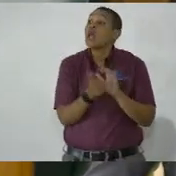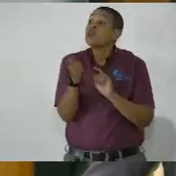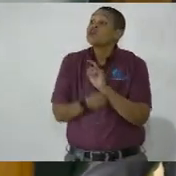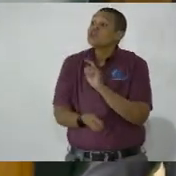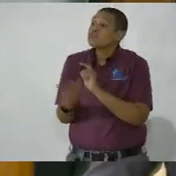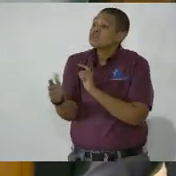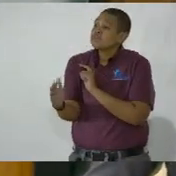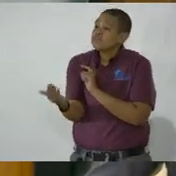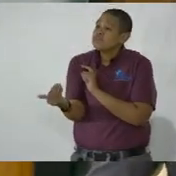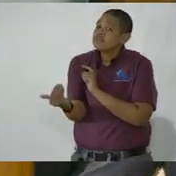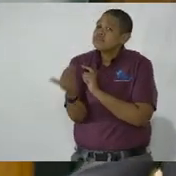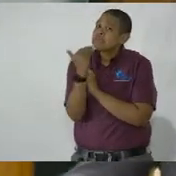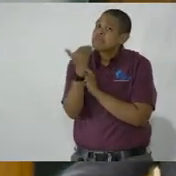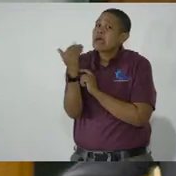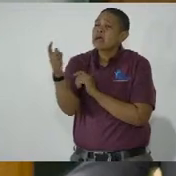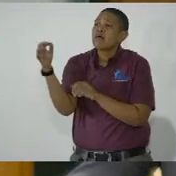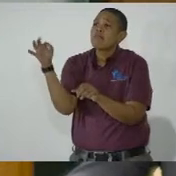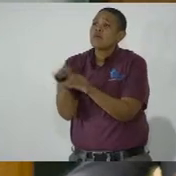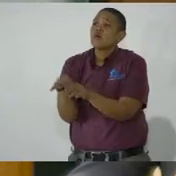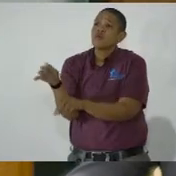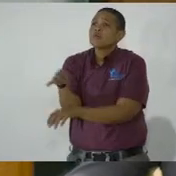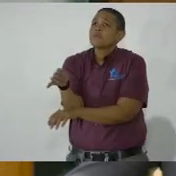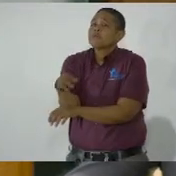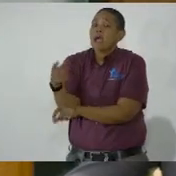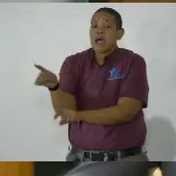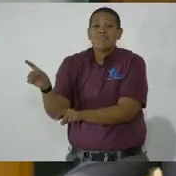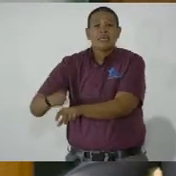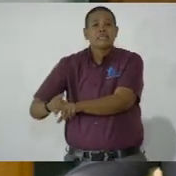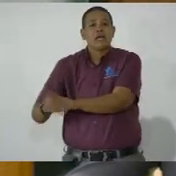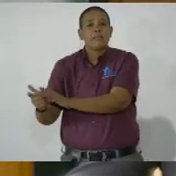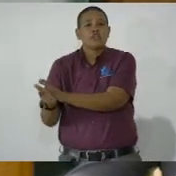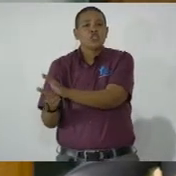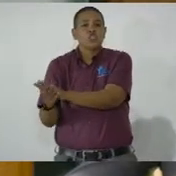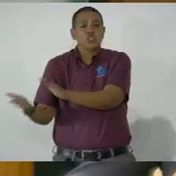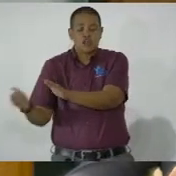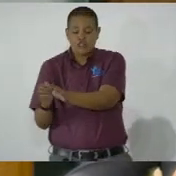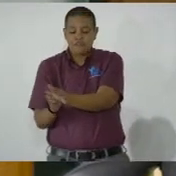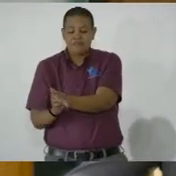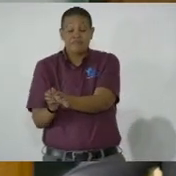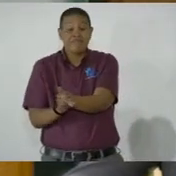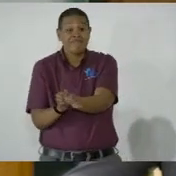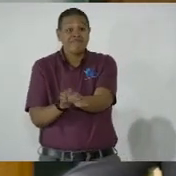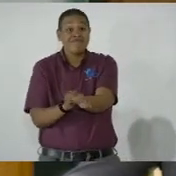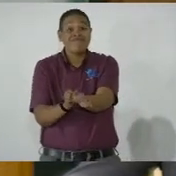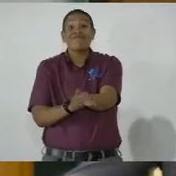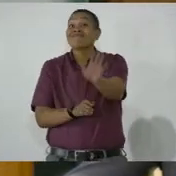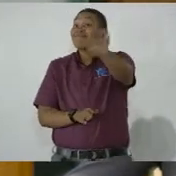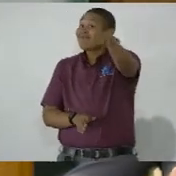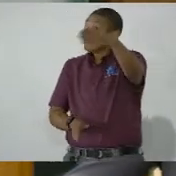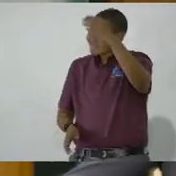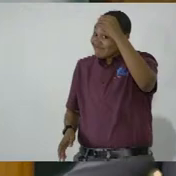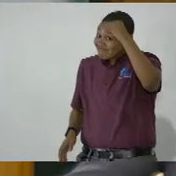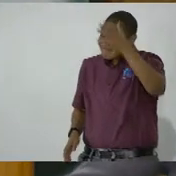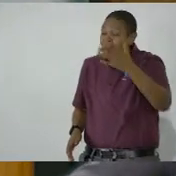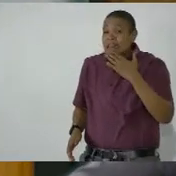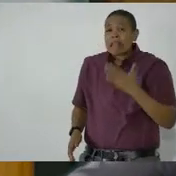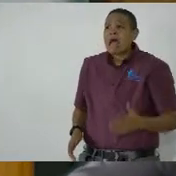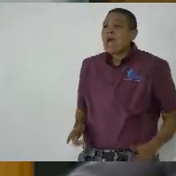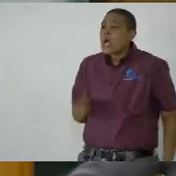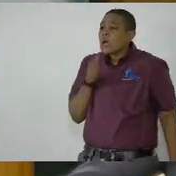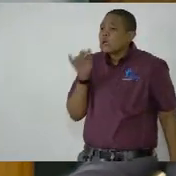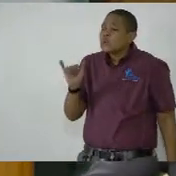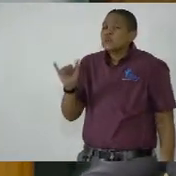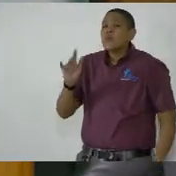Affairs for her contribution when she was Attorney General. Also, special thanks, Madam Speaker, to former head of the